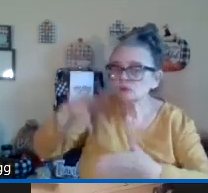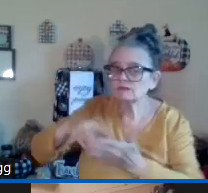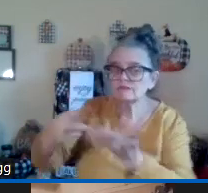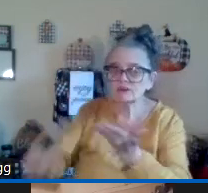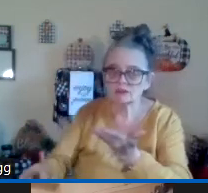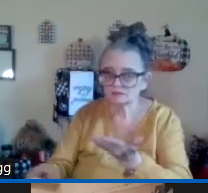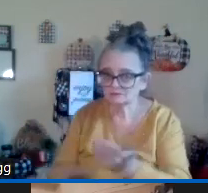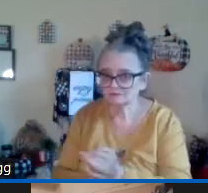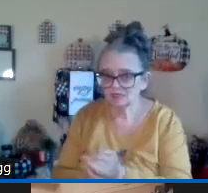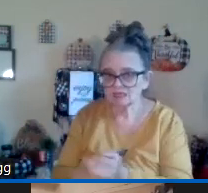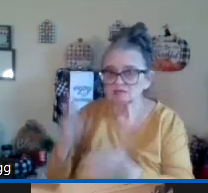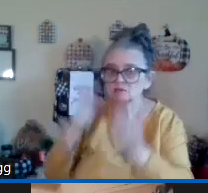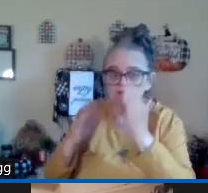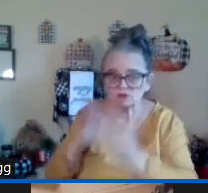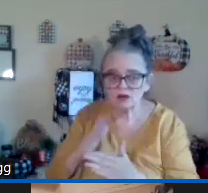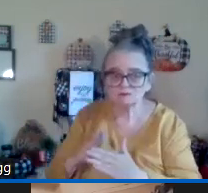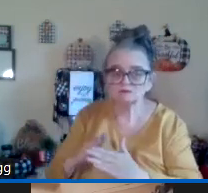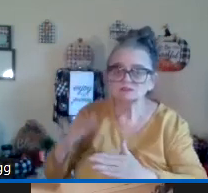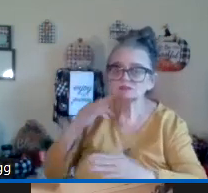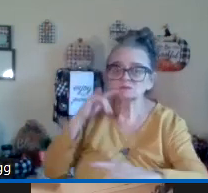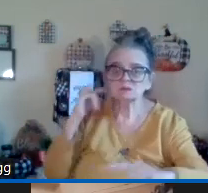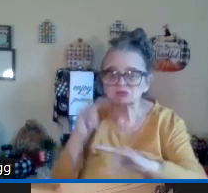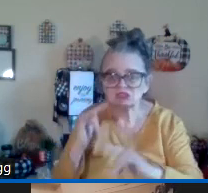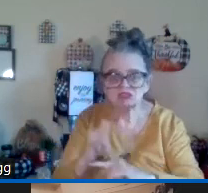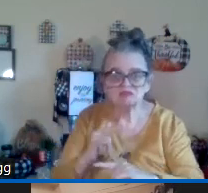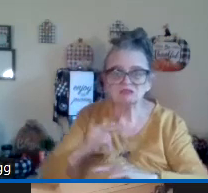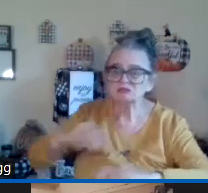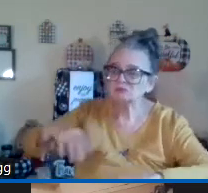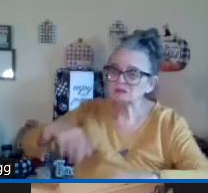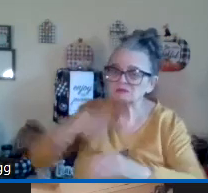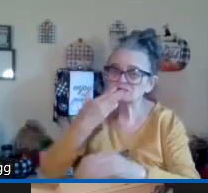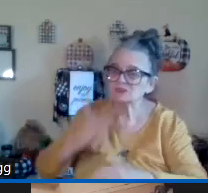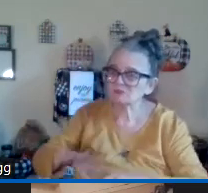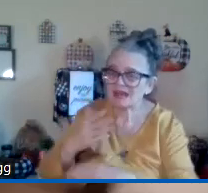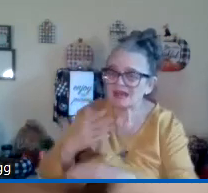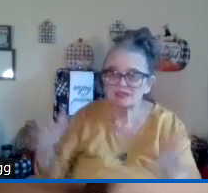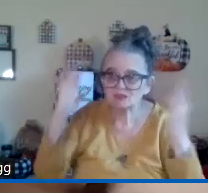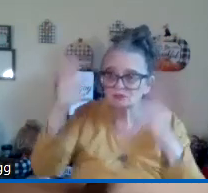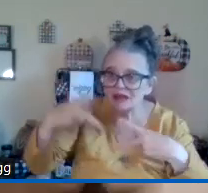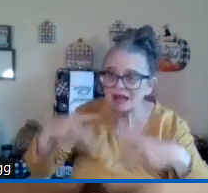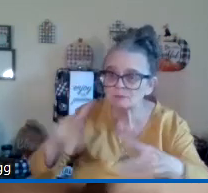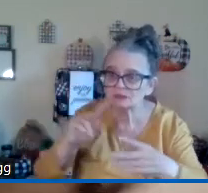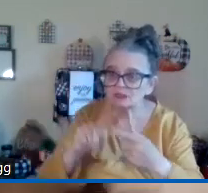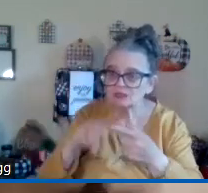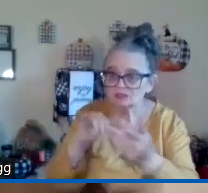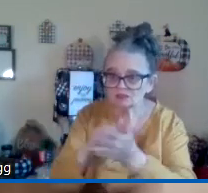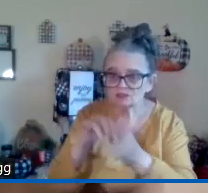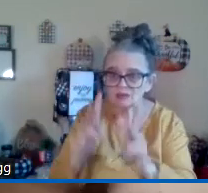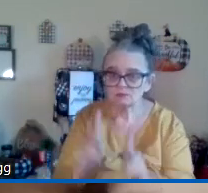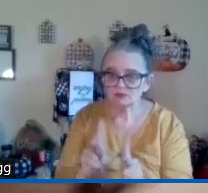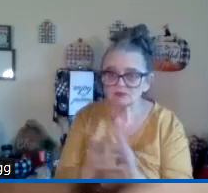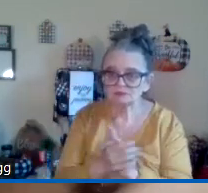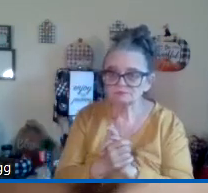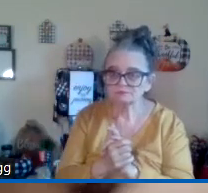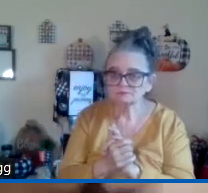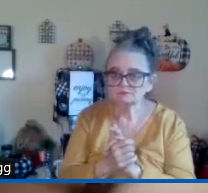believing what God said, and that he will do what he said. So I